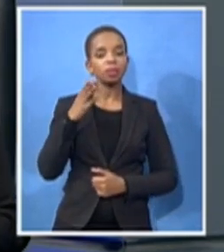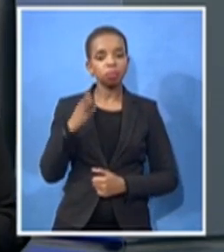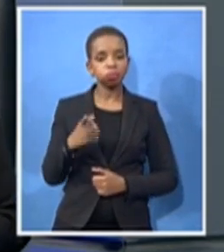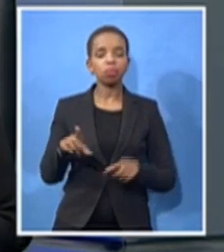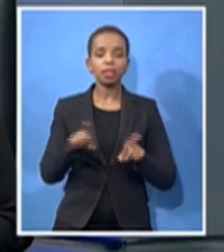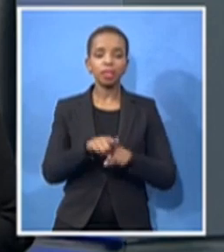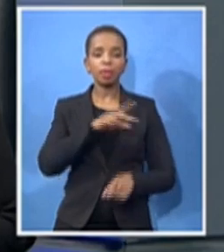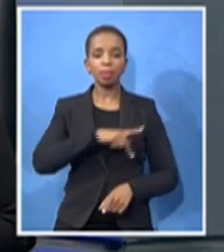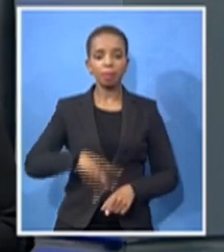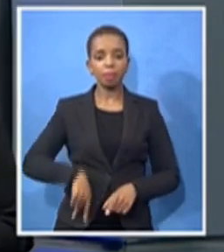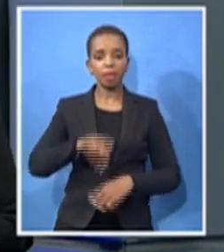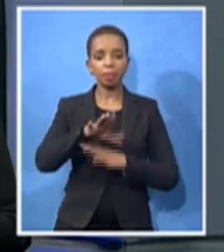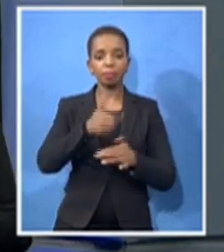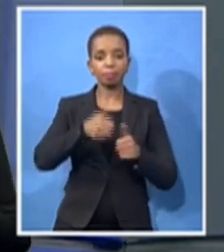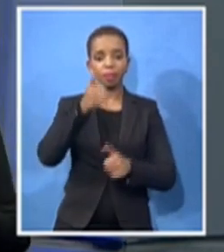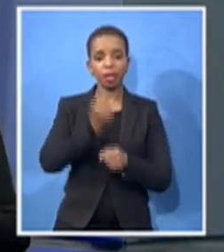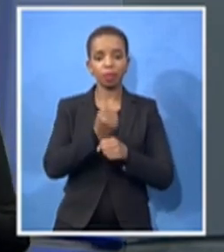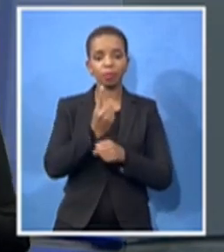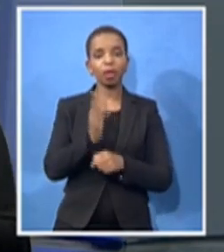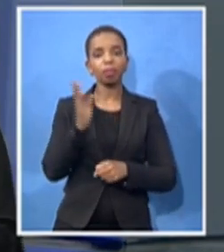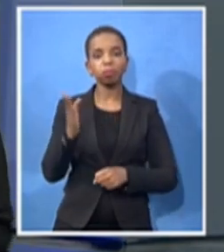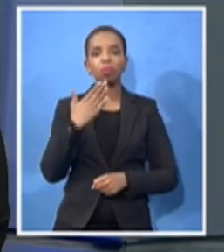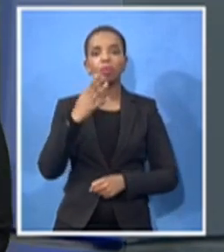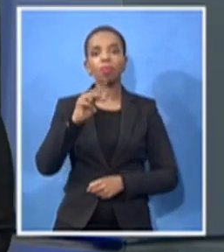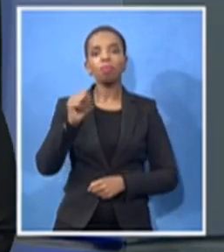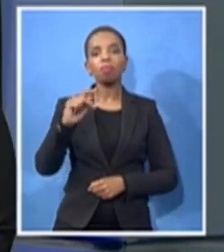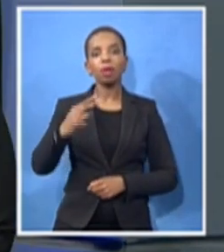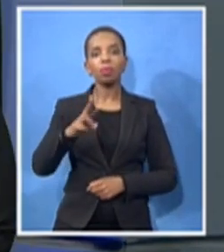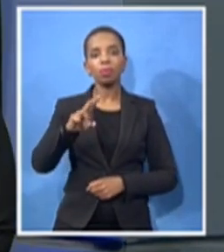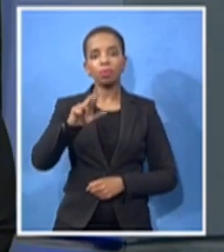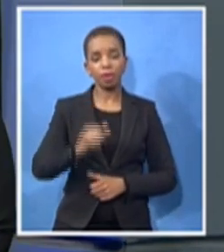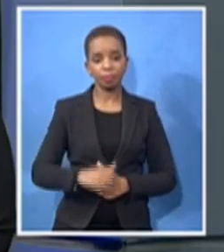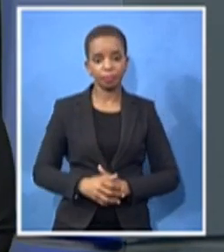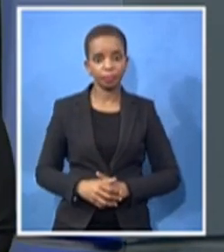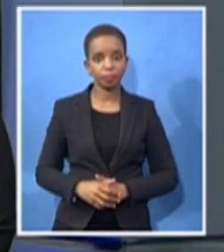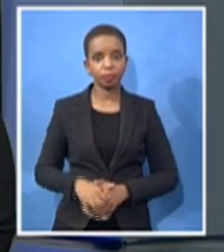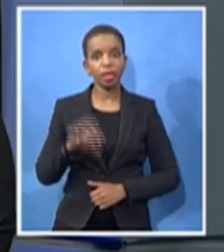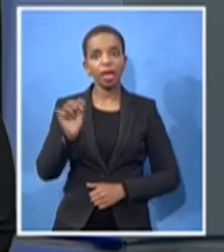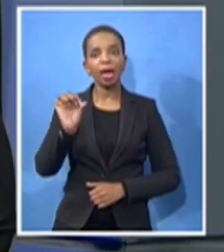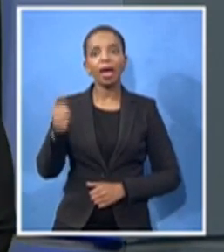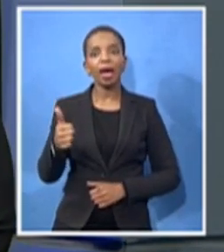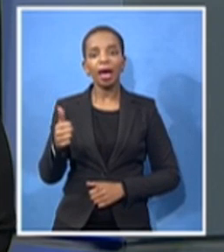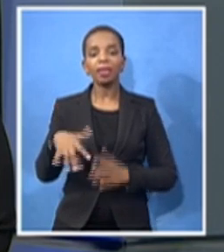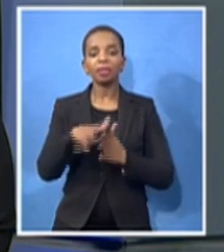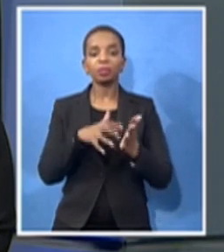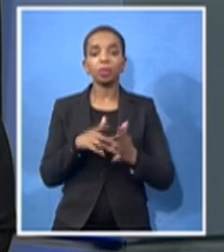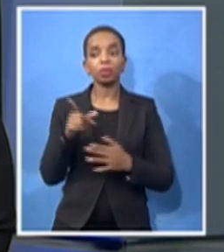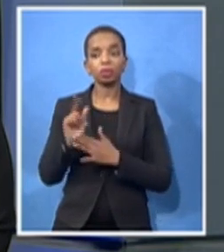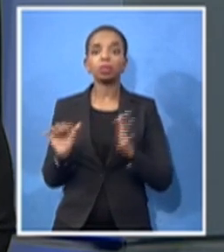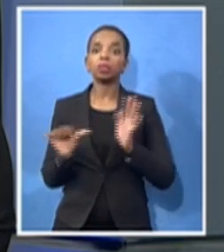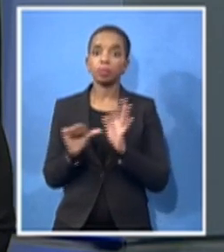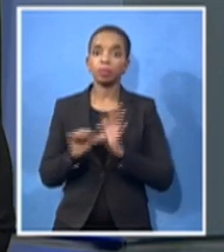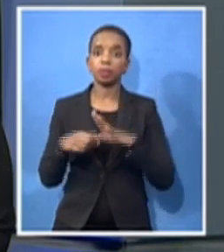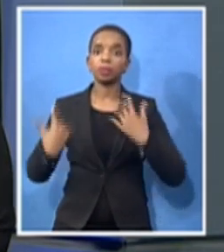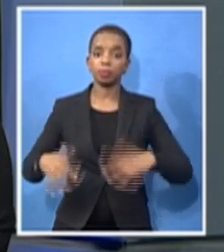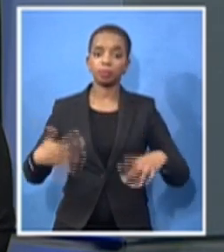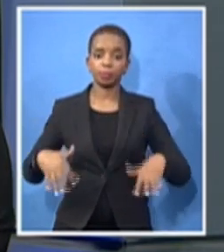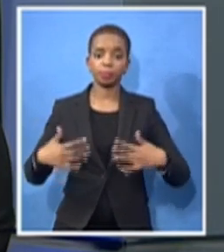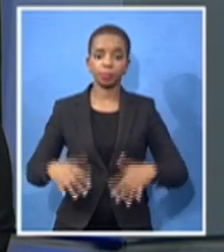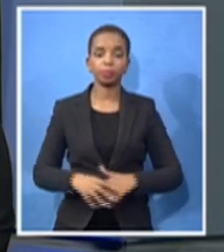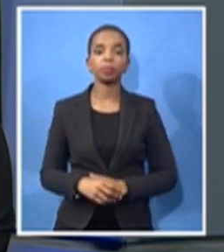On to other stories now. And this is an important one for our viewers. Words like social distancing, containment